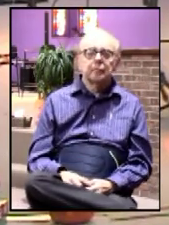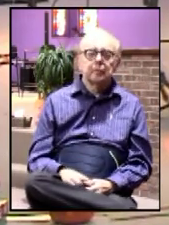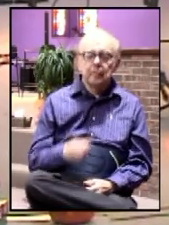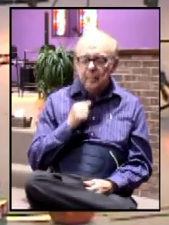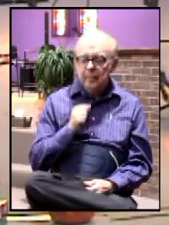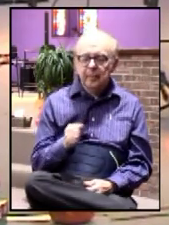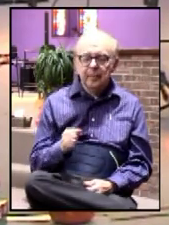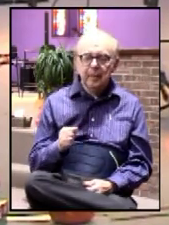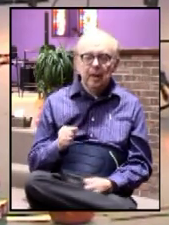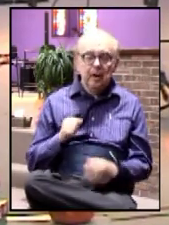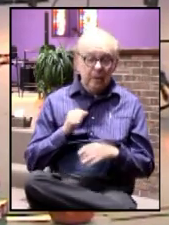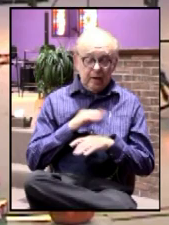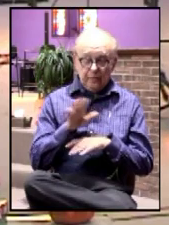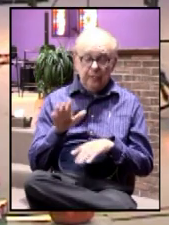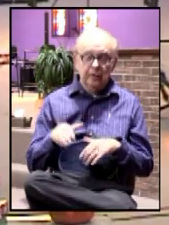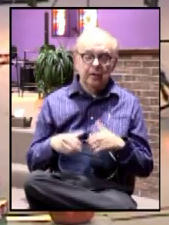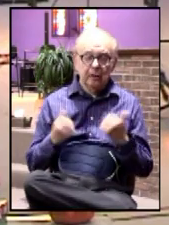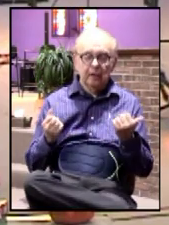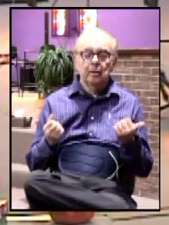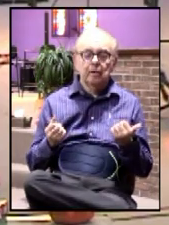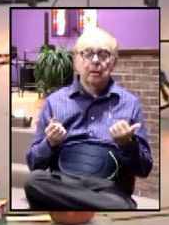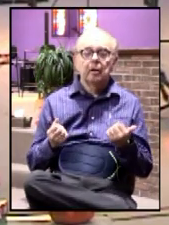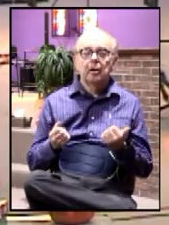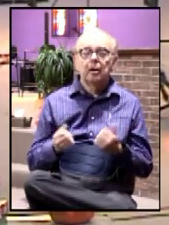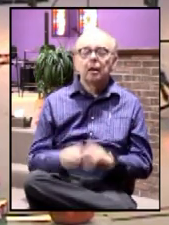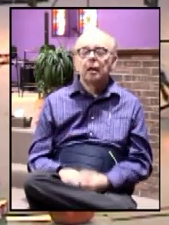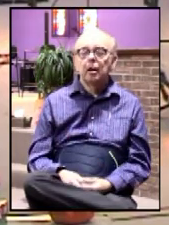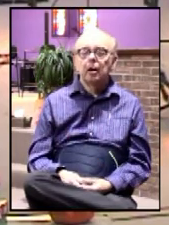Oh boy, did he ever affect your life with Apple.